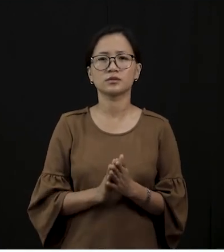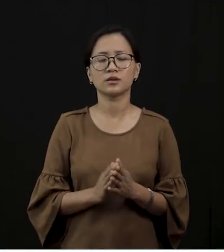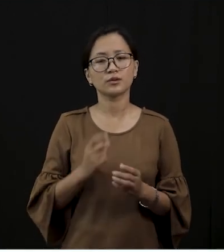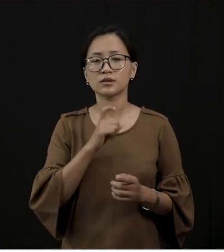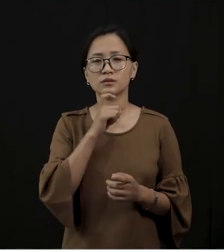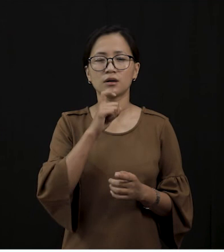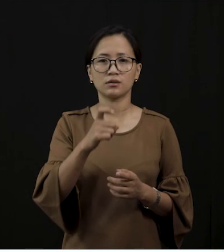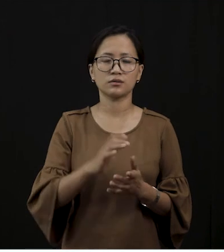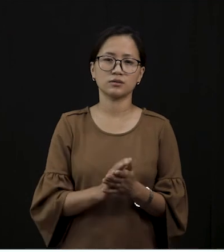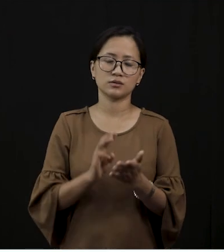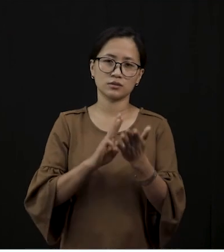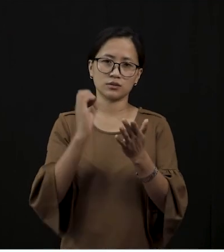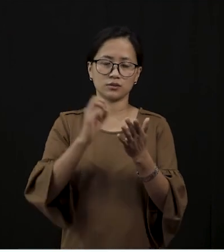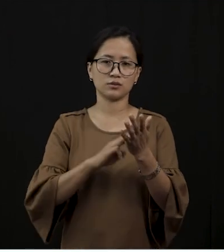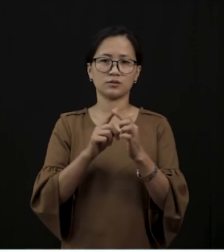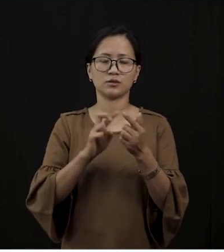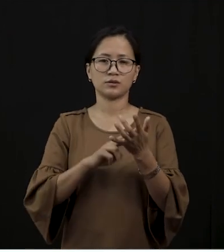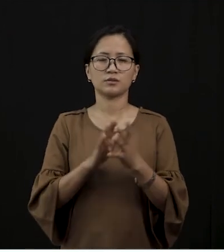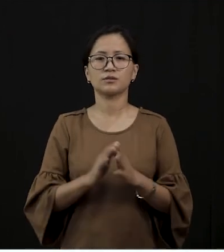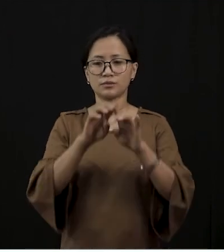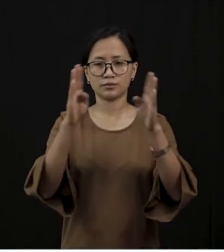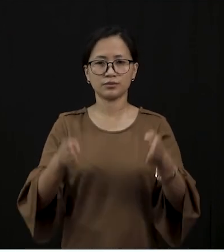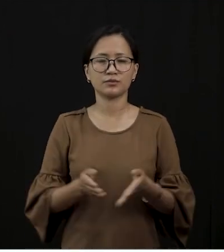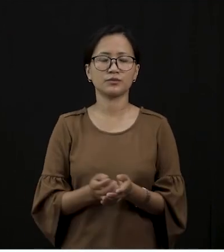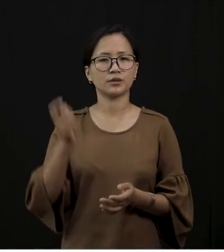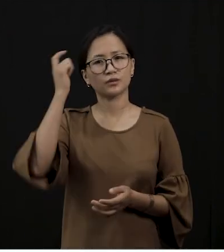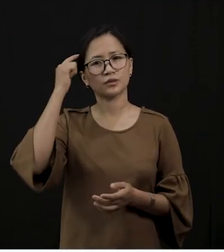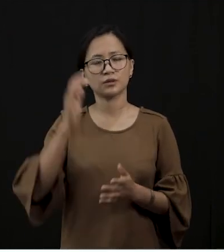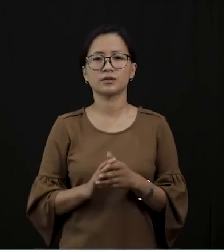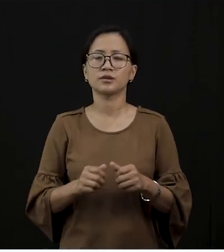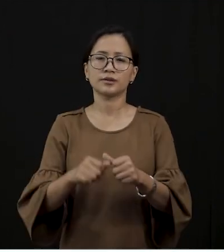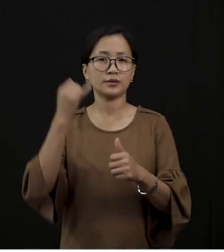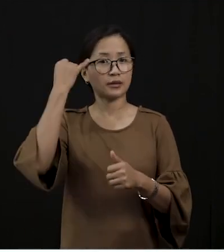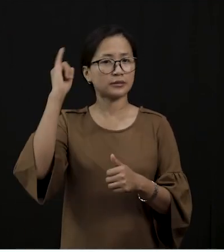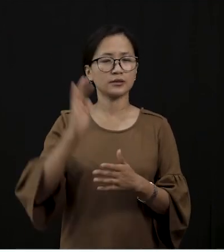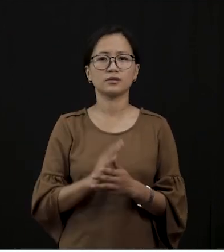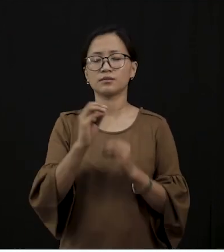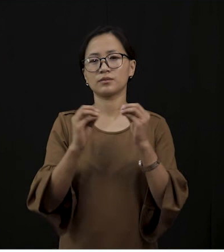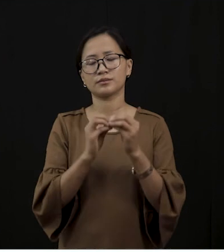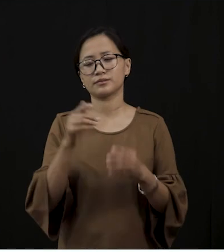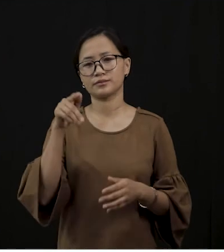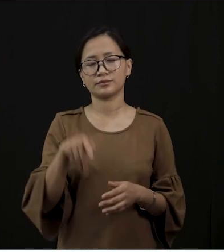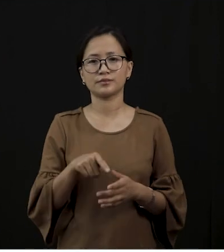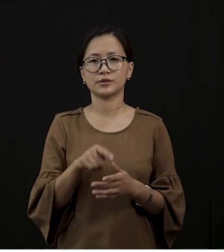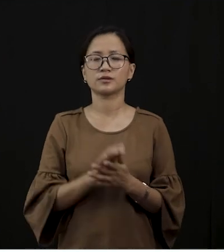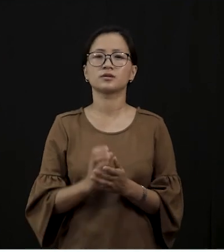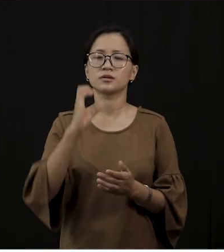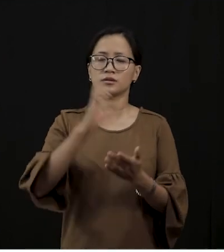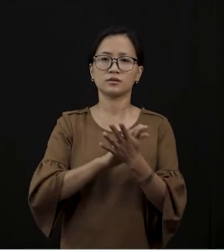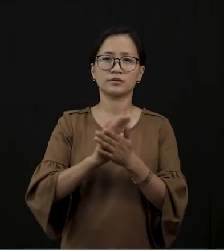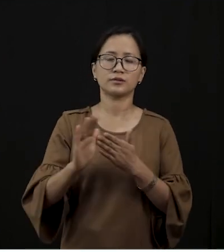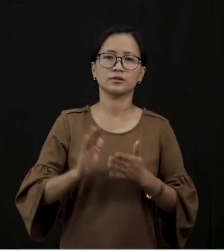this topic, you can comment in our comment box. Okay. I think you got an idea about this chapter,